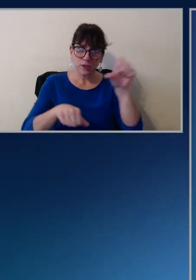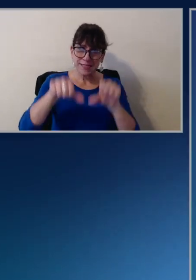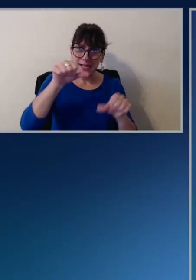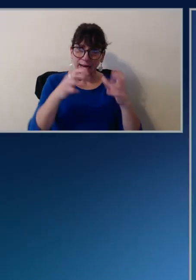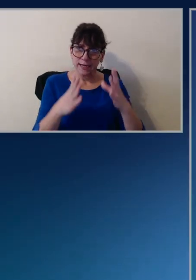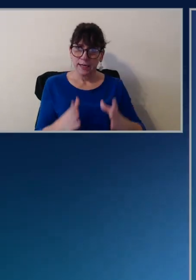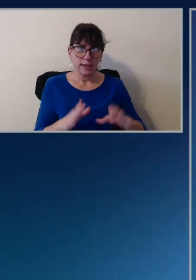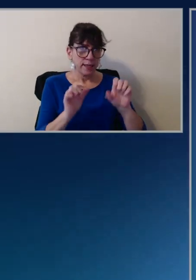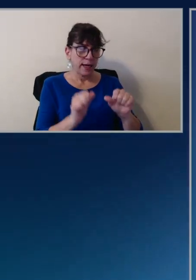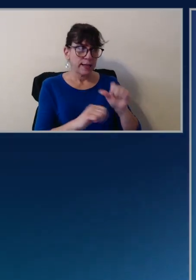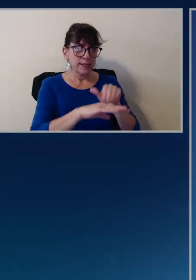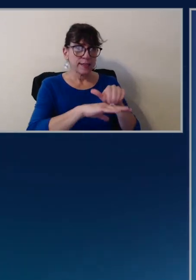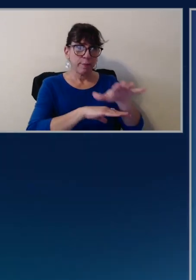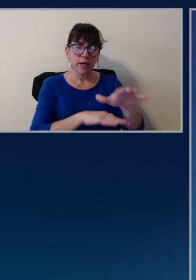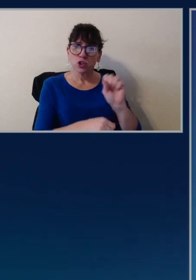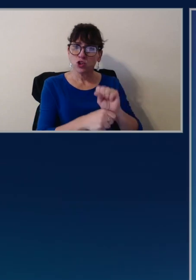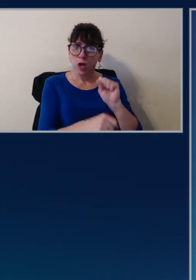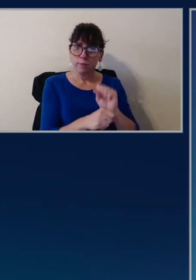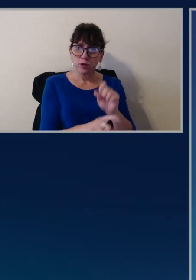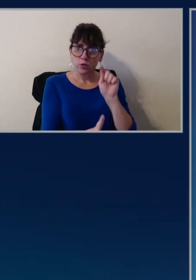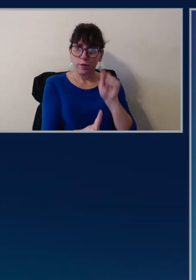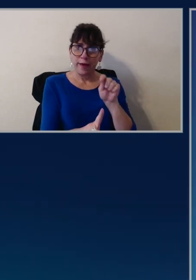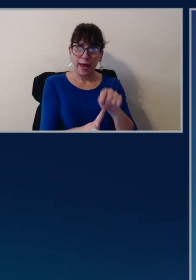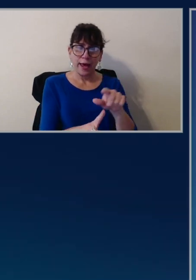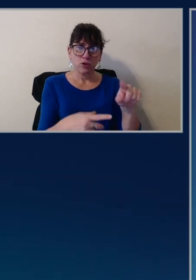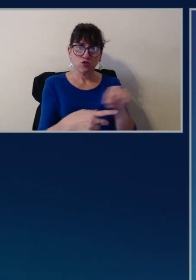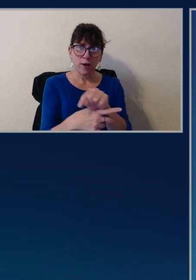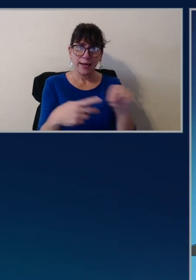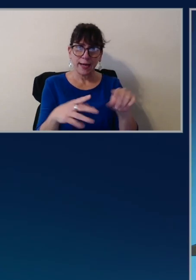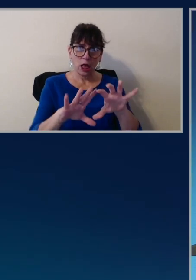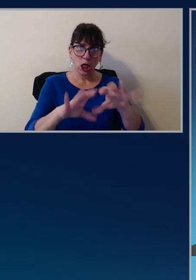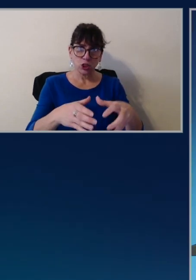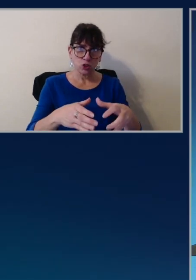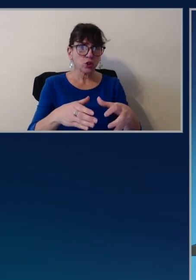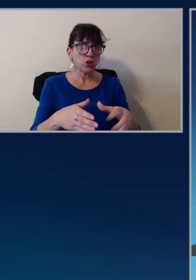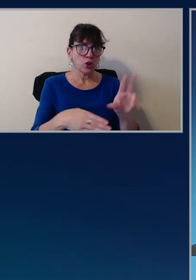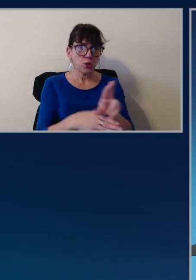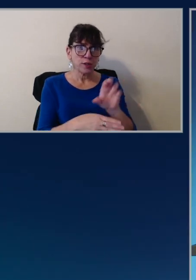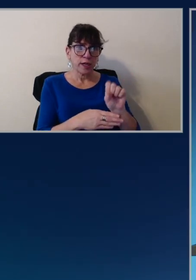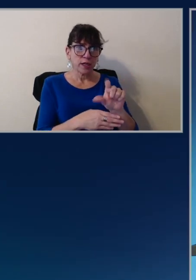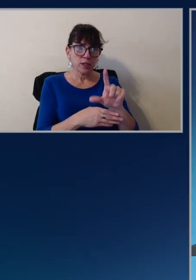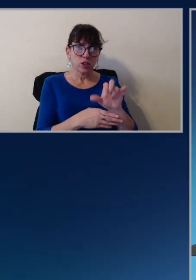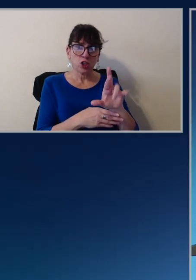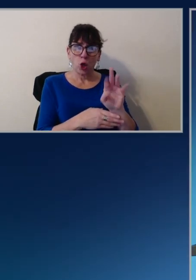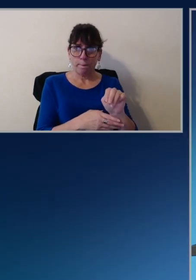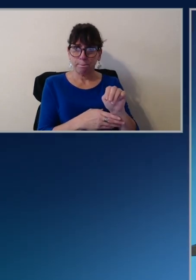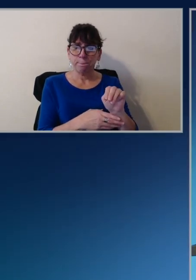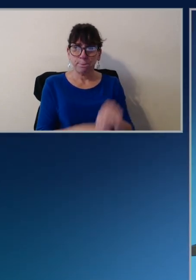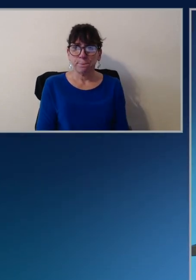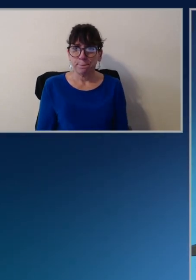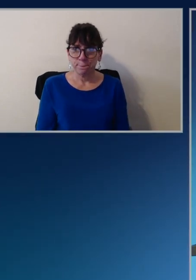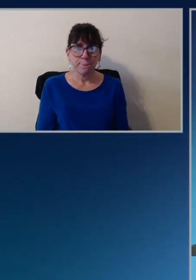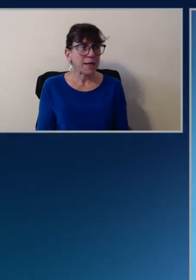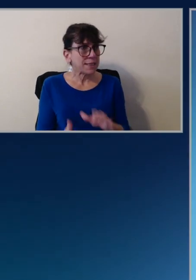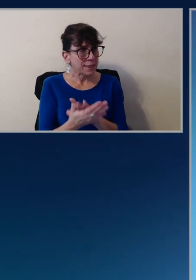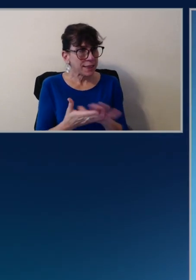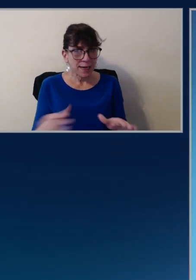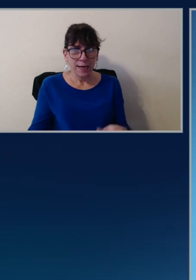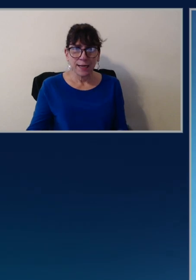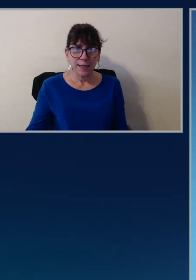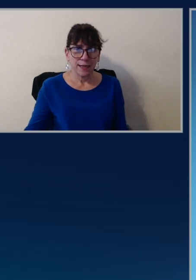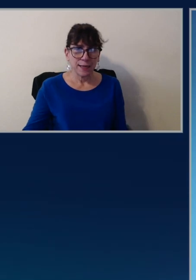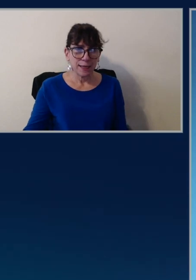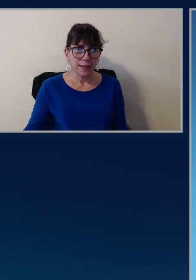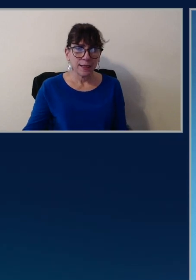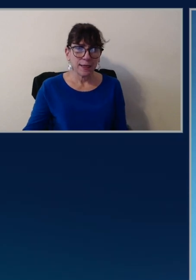can submit jobs to this training cluster using Slurm. Okay, that's pretty cool. That's nice. I see somebody in chat saying,